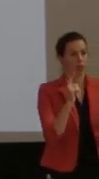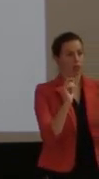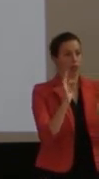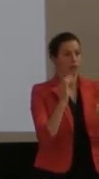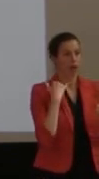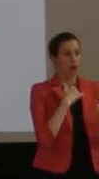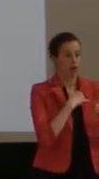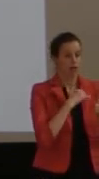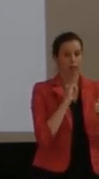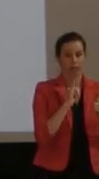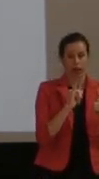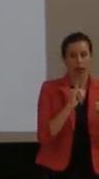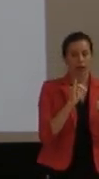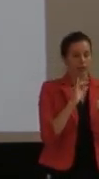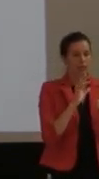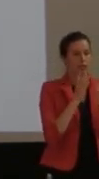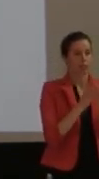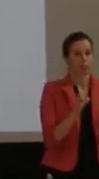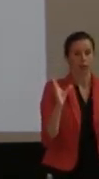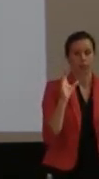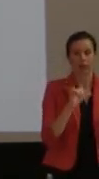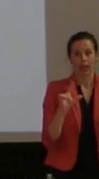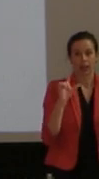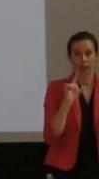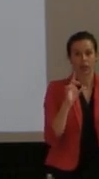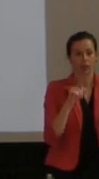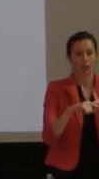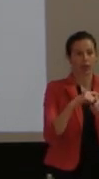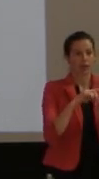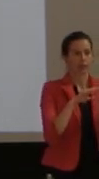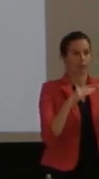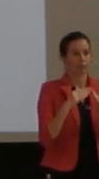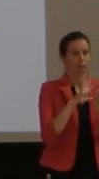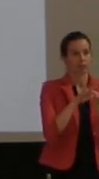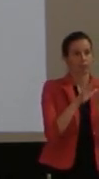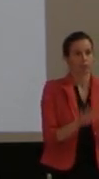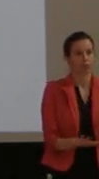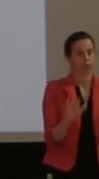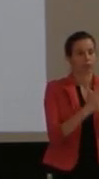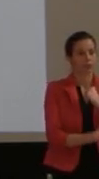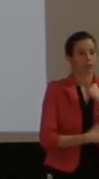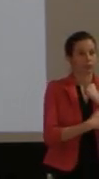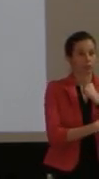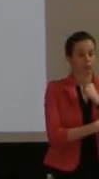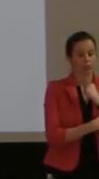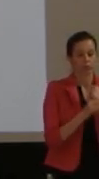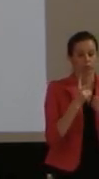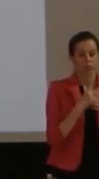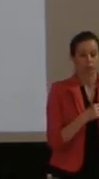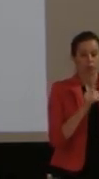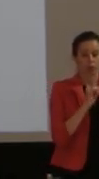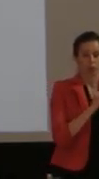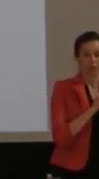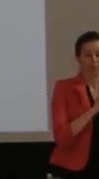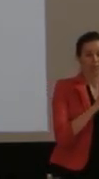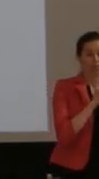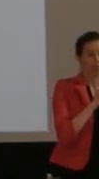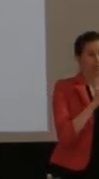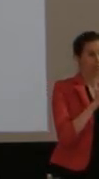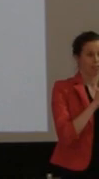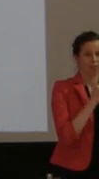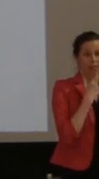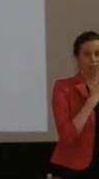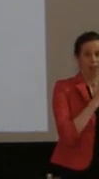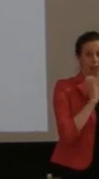the intersection there is public libraries as community centers across the country. So both with NLM and all of us